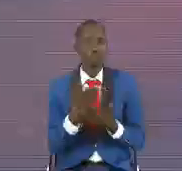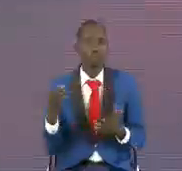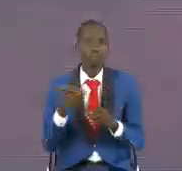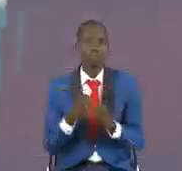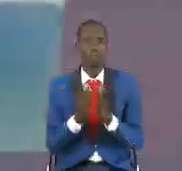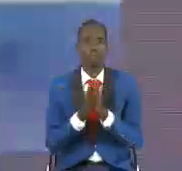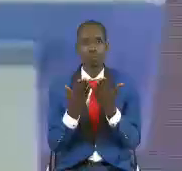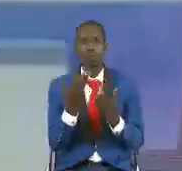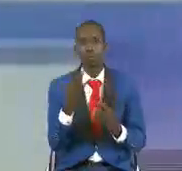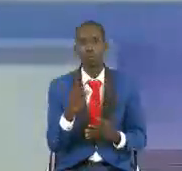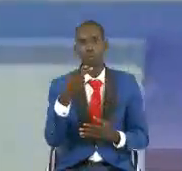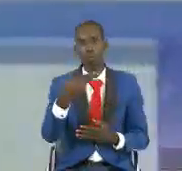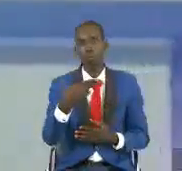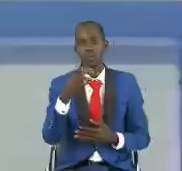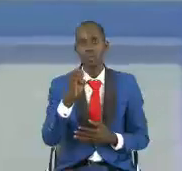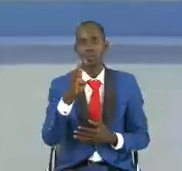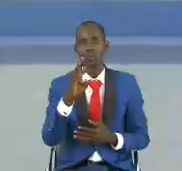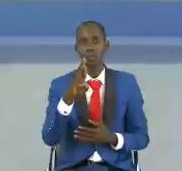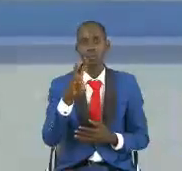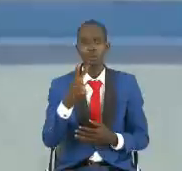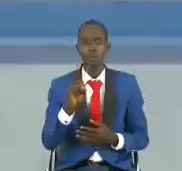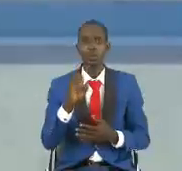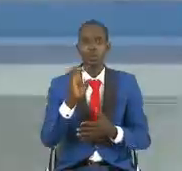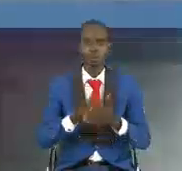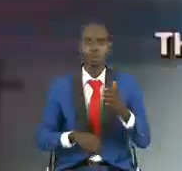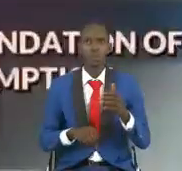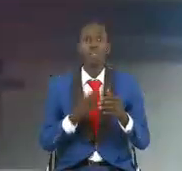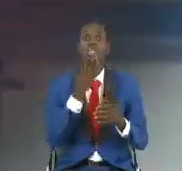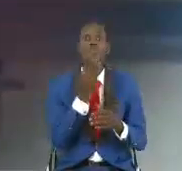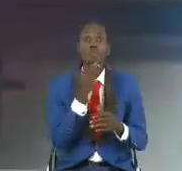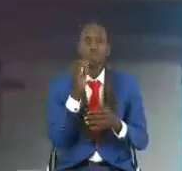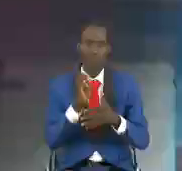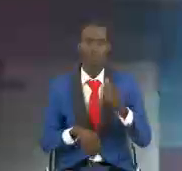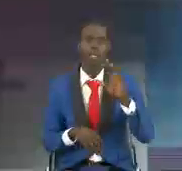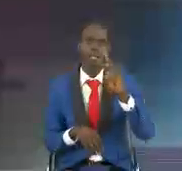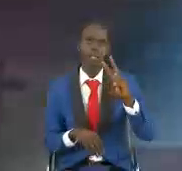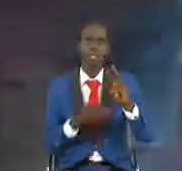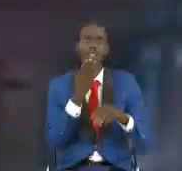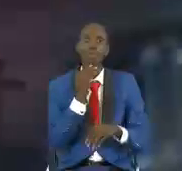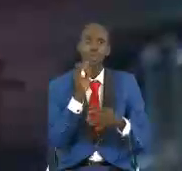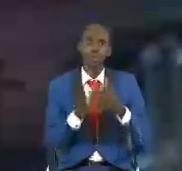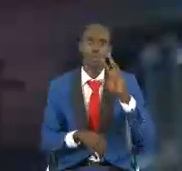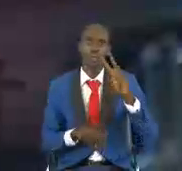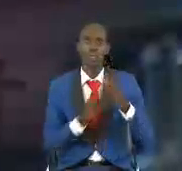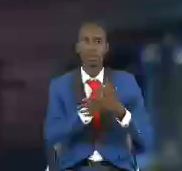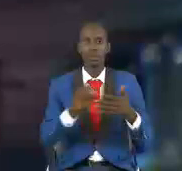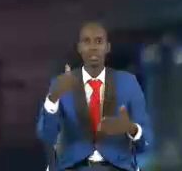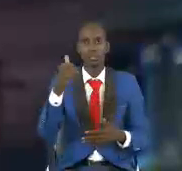6, and I'm reading from verse 18. Hebrews chapter 6, verse 18. That by